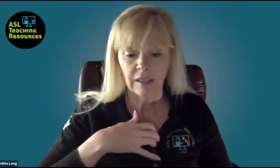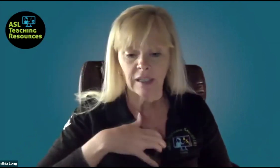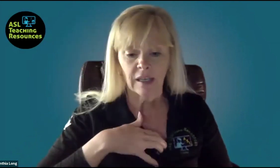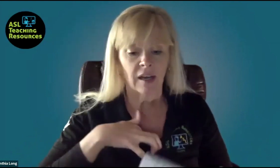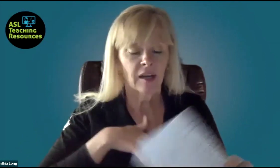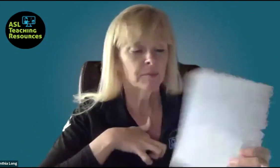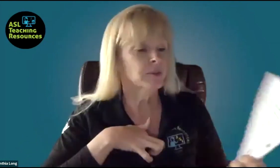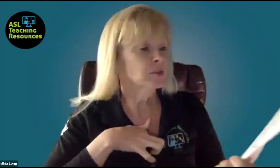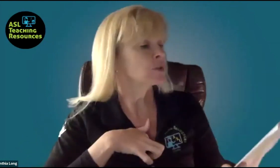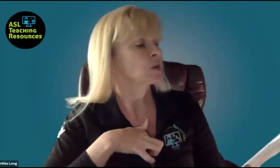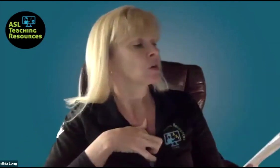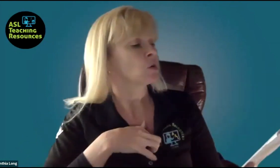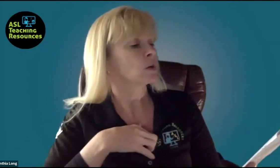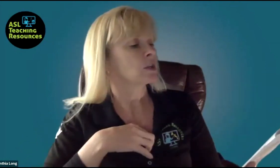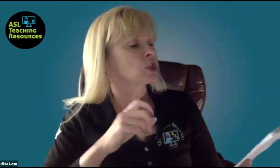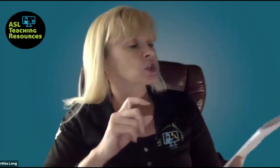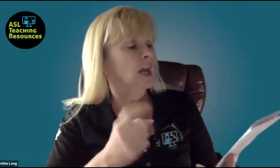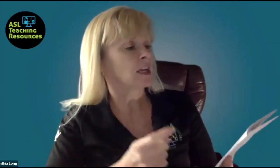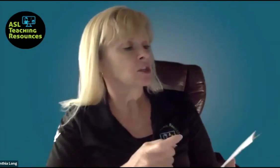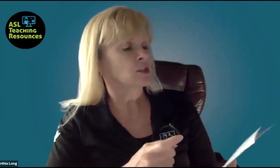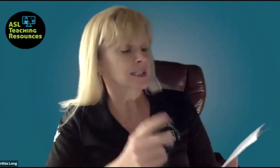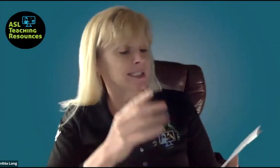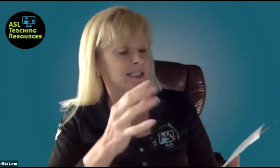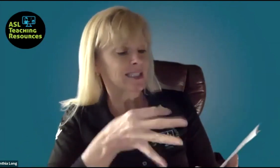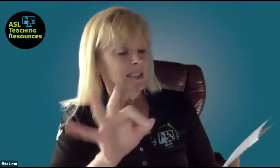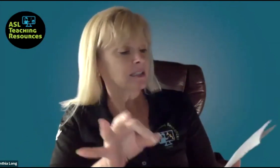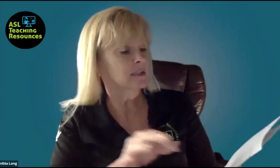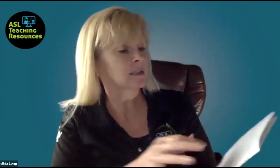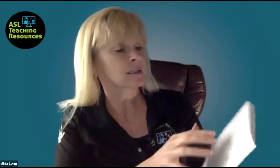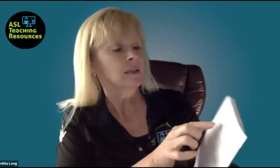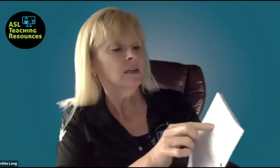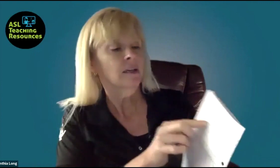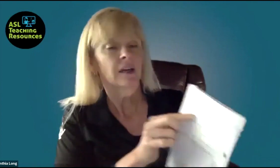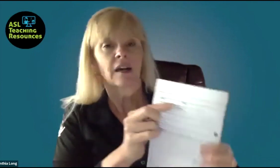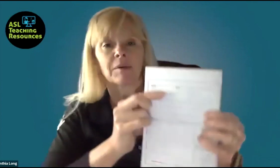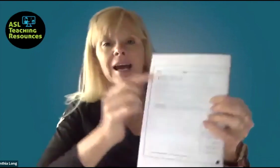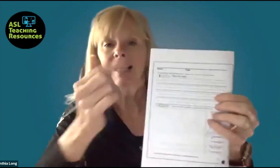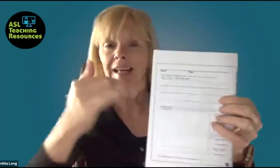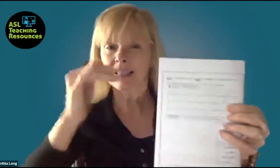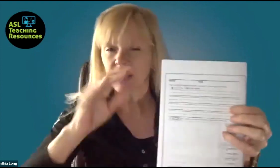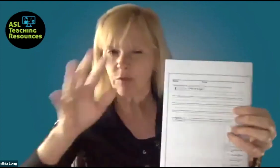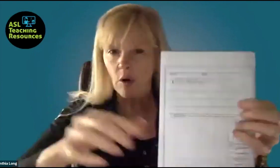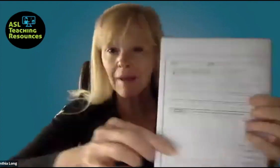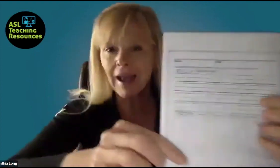comprehension. So you could change the sentence,